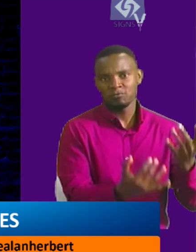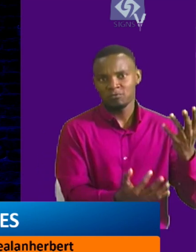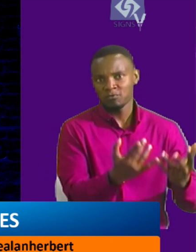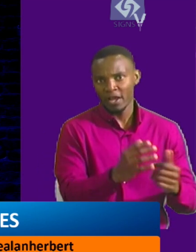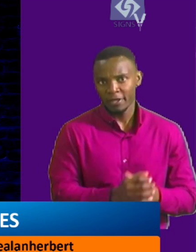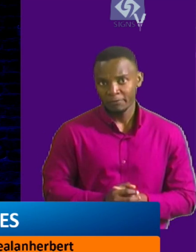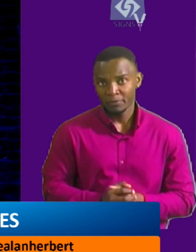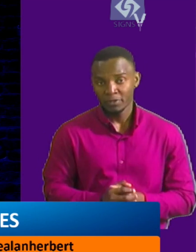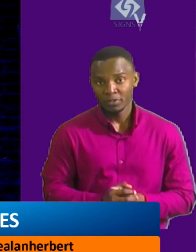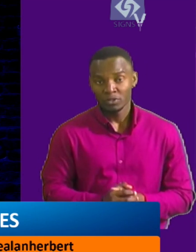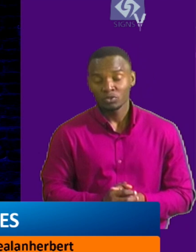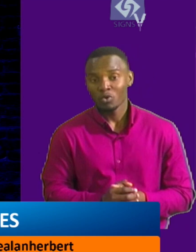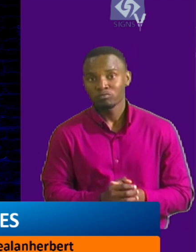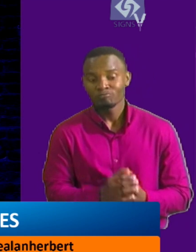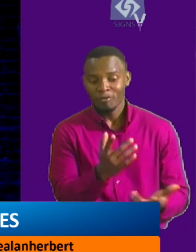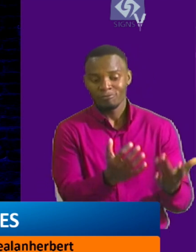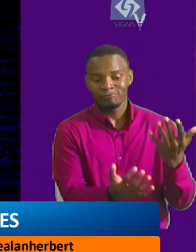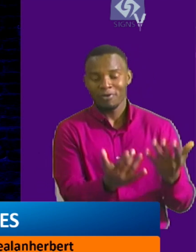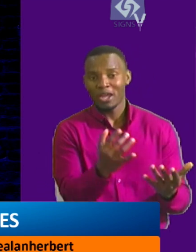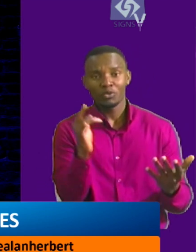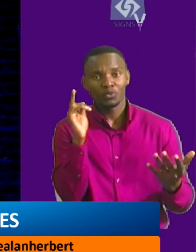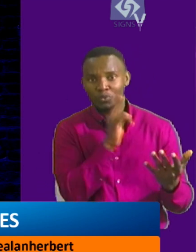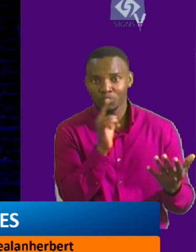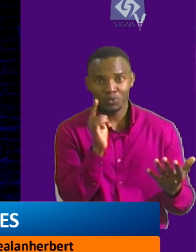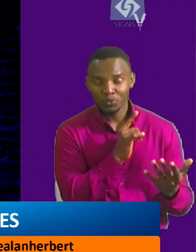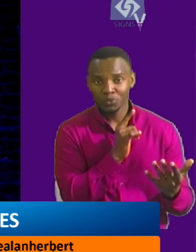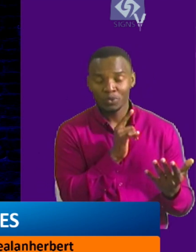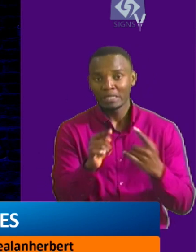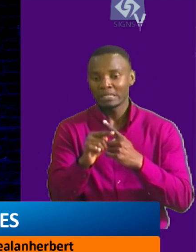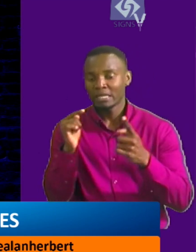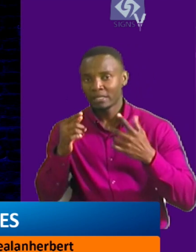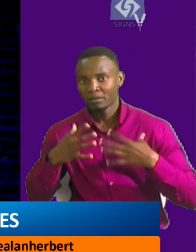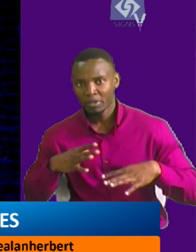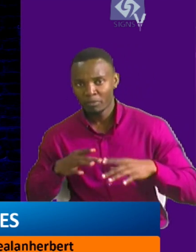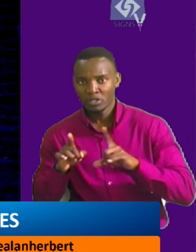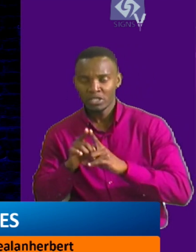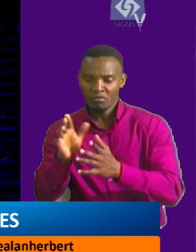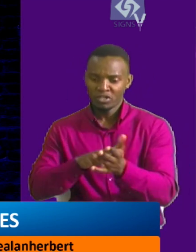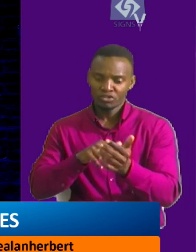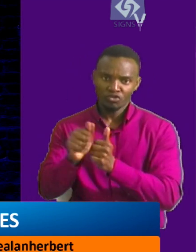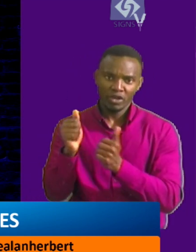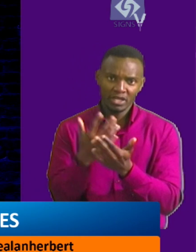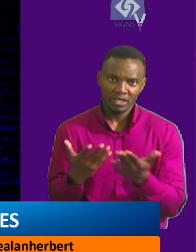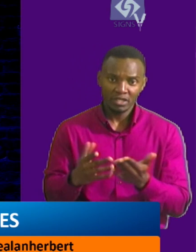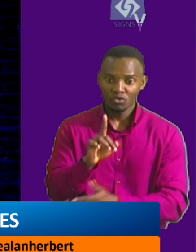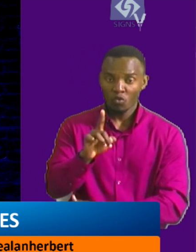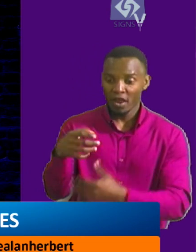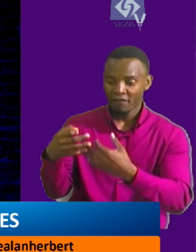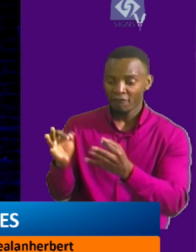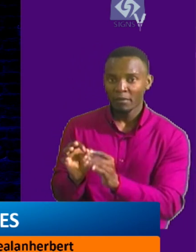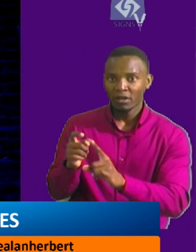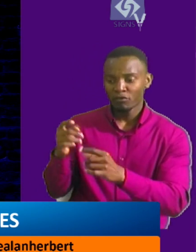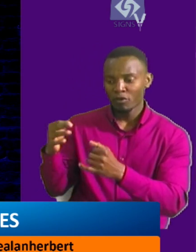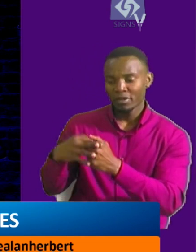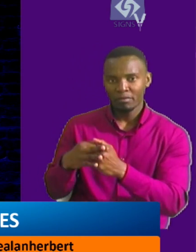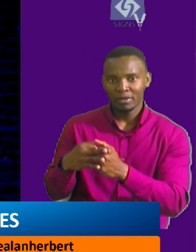the losses after fierce fire left a trail over deaths and destruction. A family in Kibra is